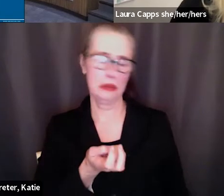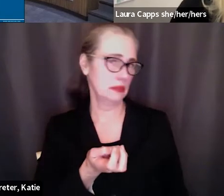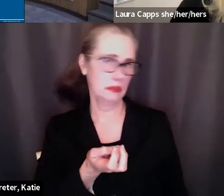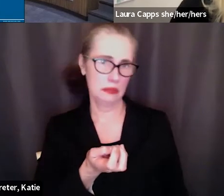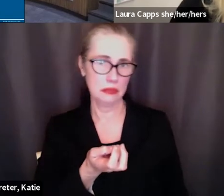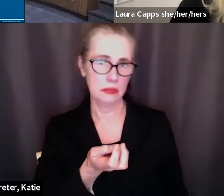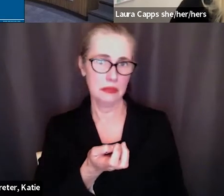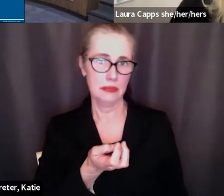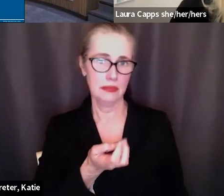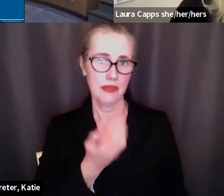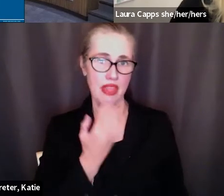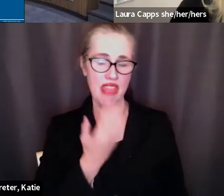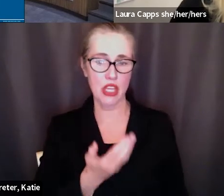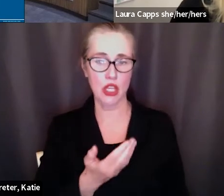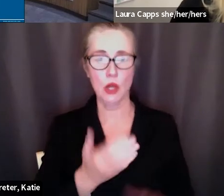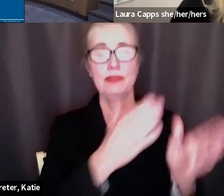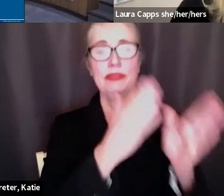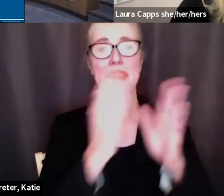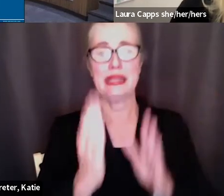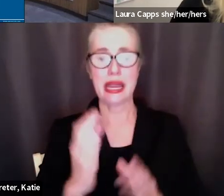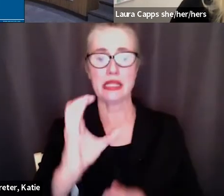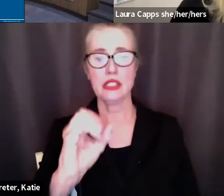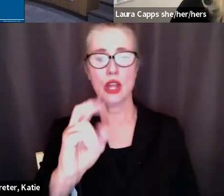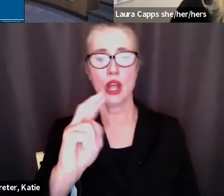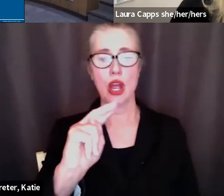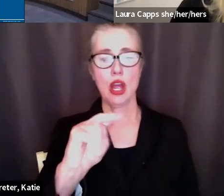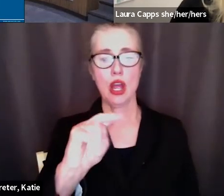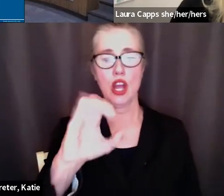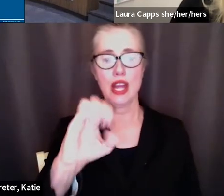thank you next speaker is connie alexander